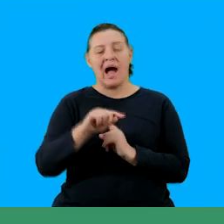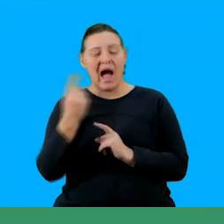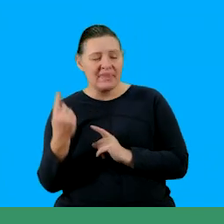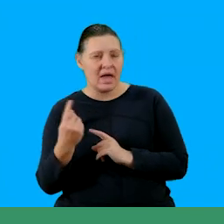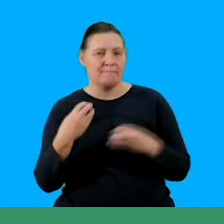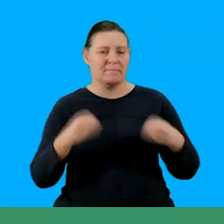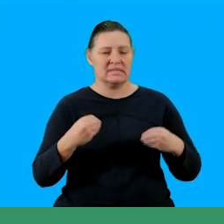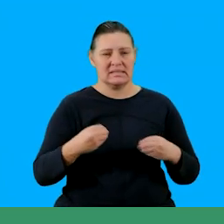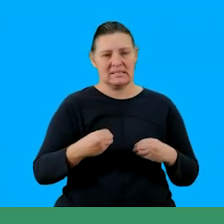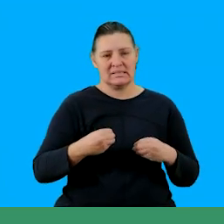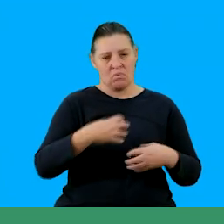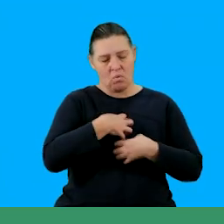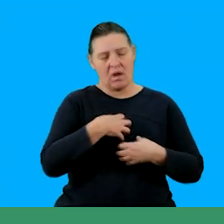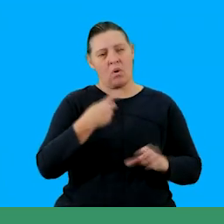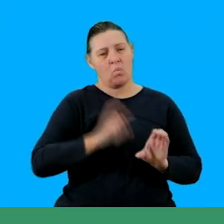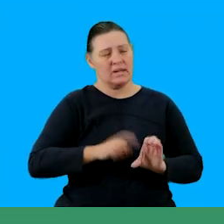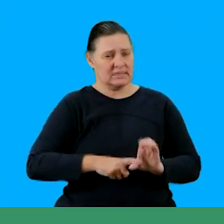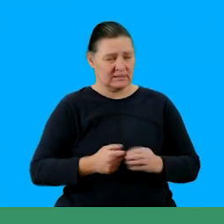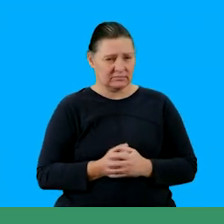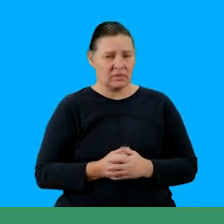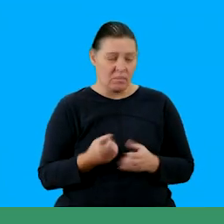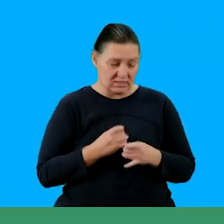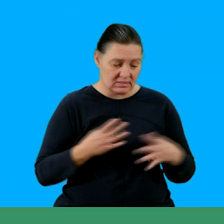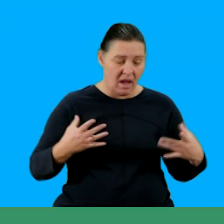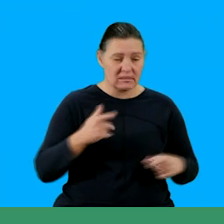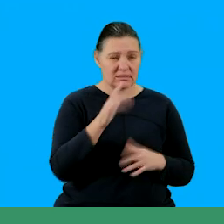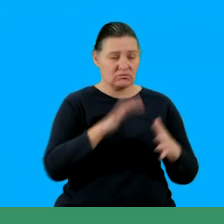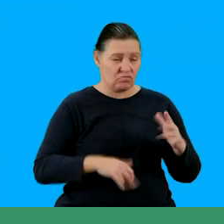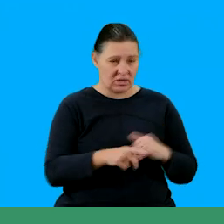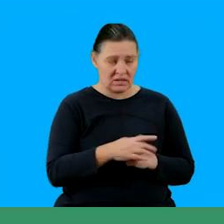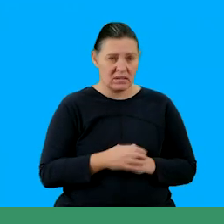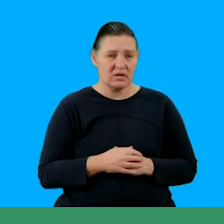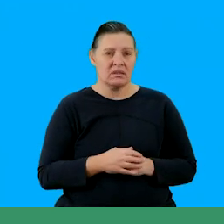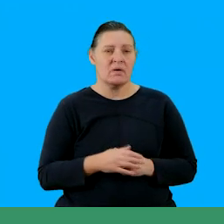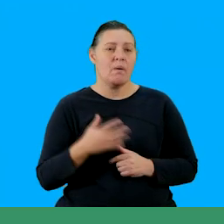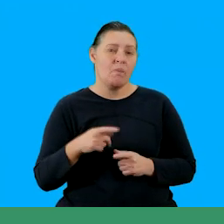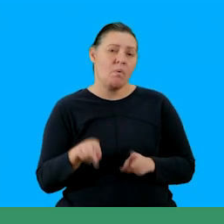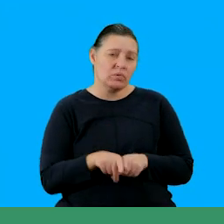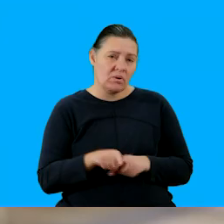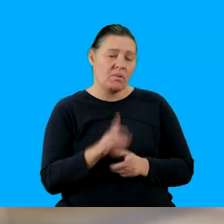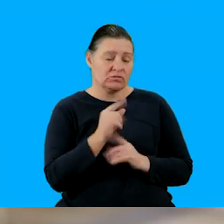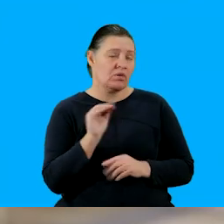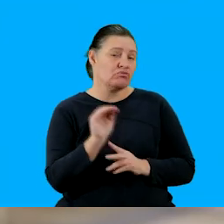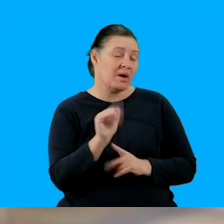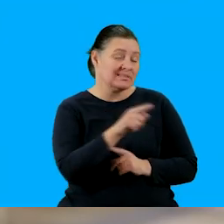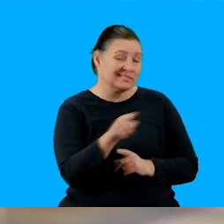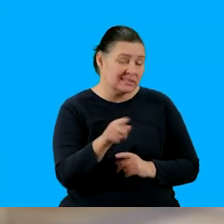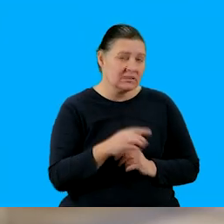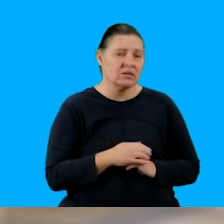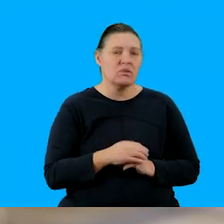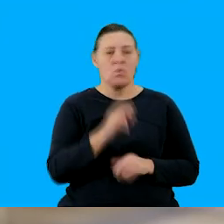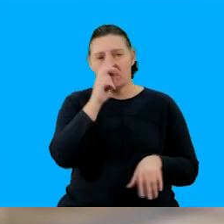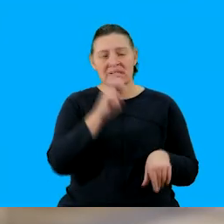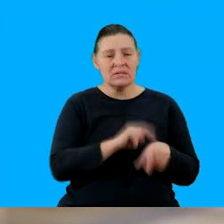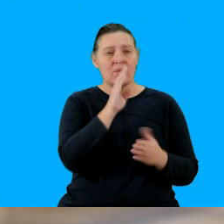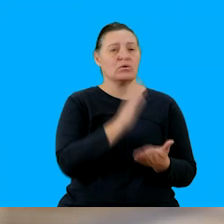other entrepreneurial qualities. We continue with our scenario, and one thing that I need to also remind you, learners, is